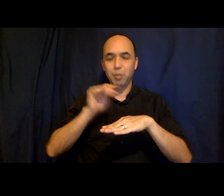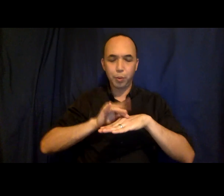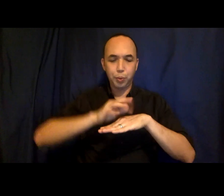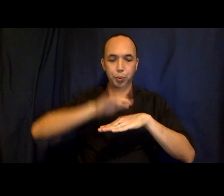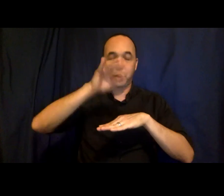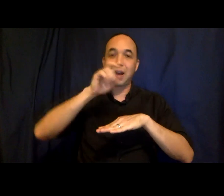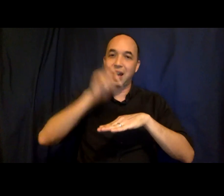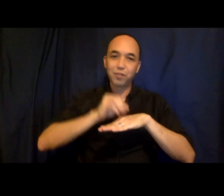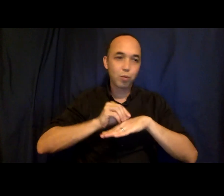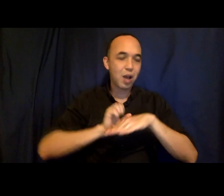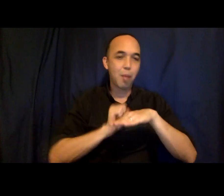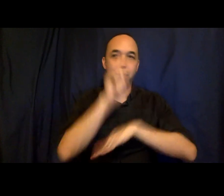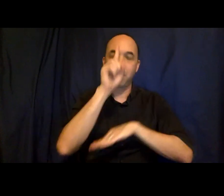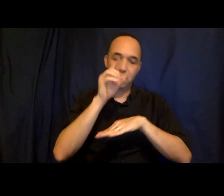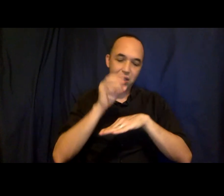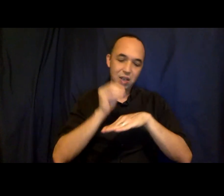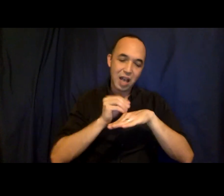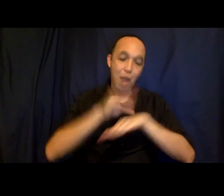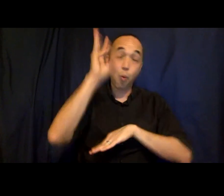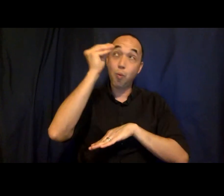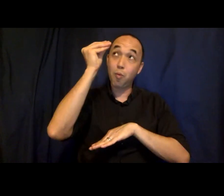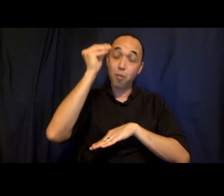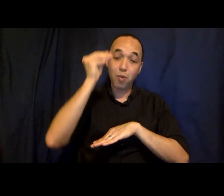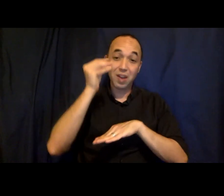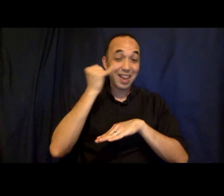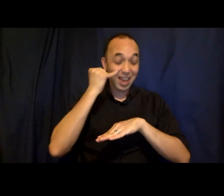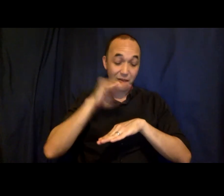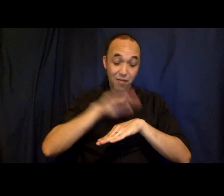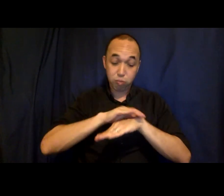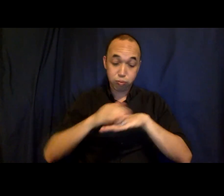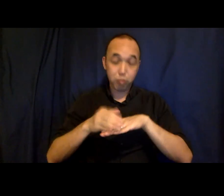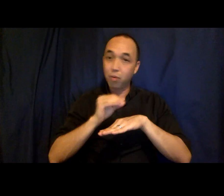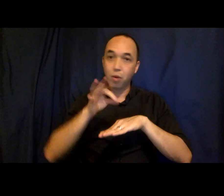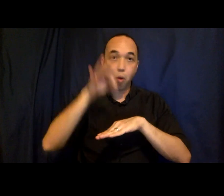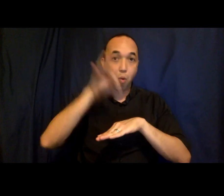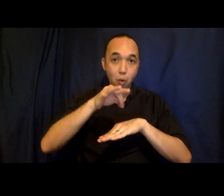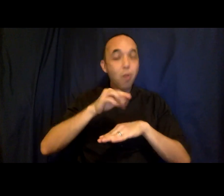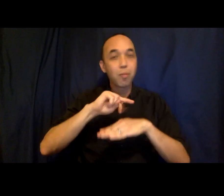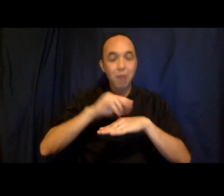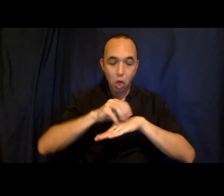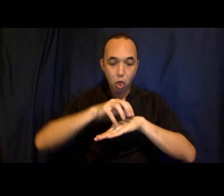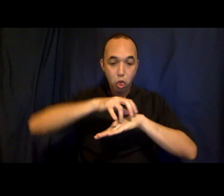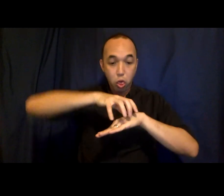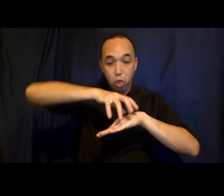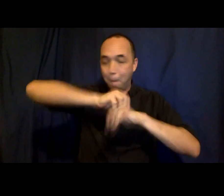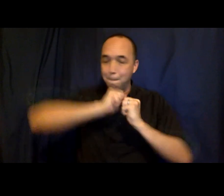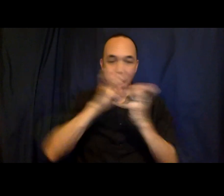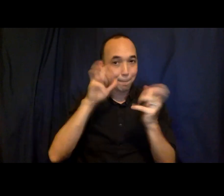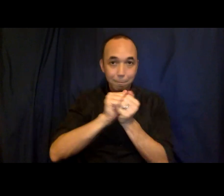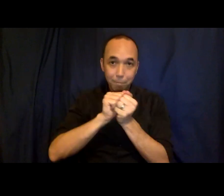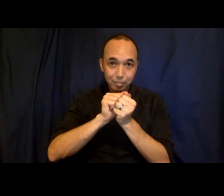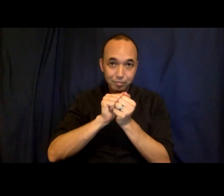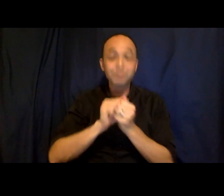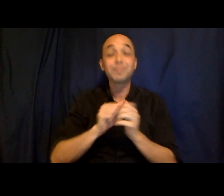going to destroy it. So I'm just going to do like vampire bites all around here. But like I